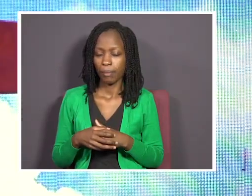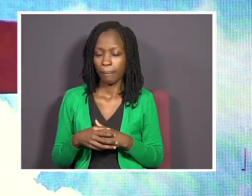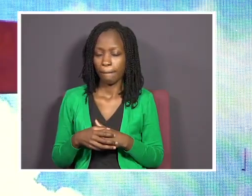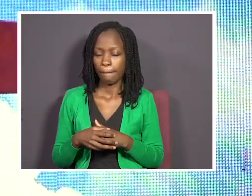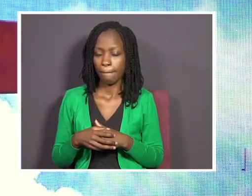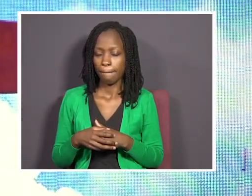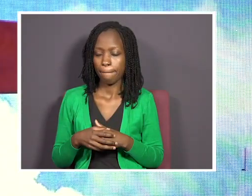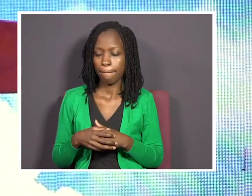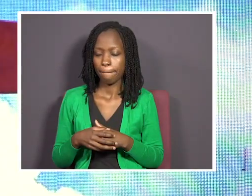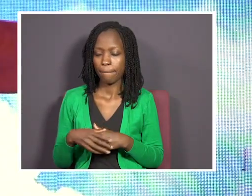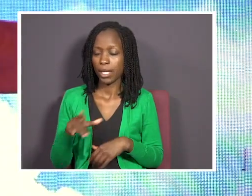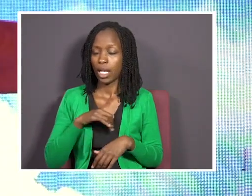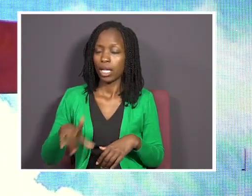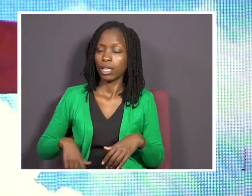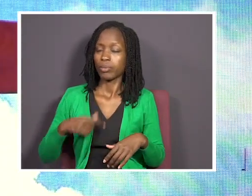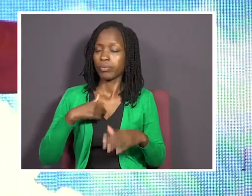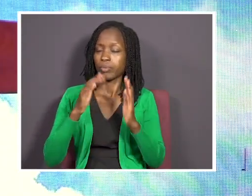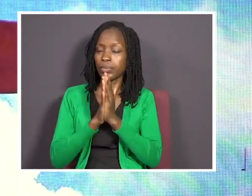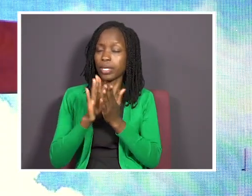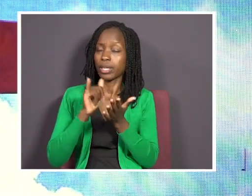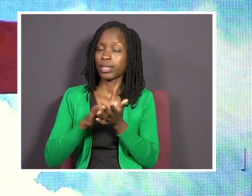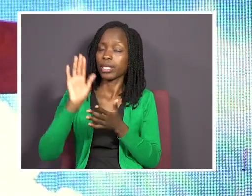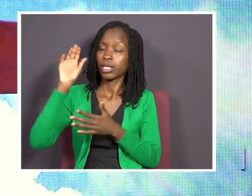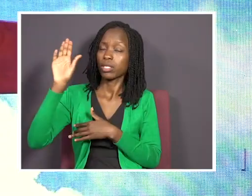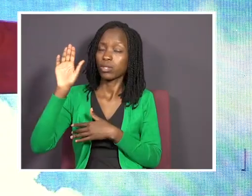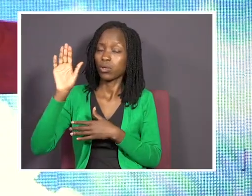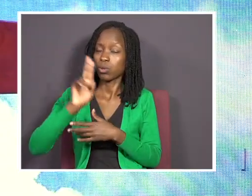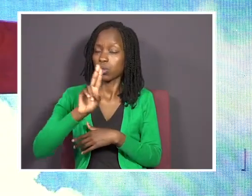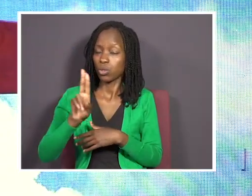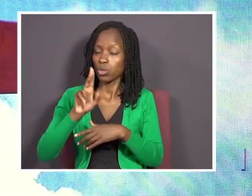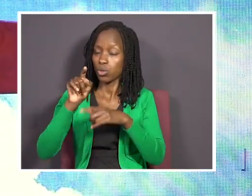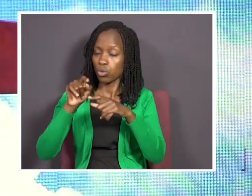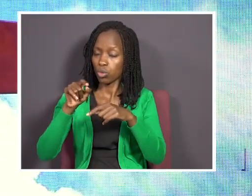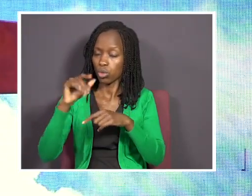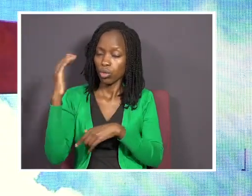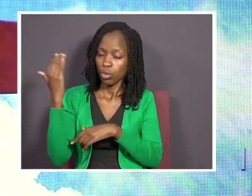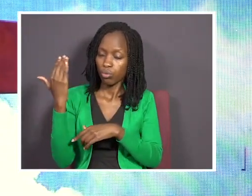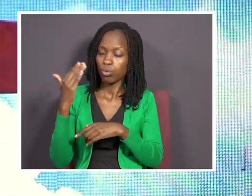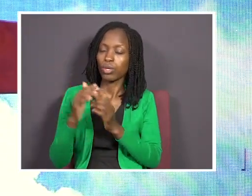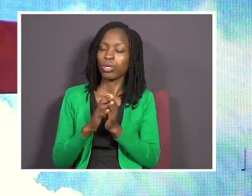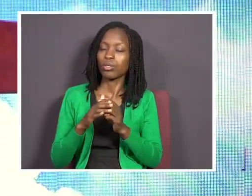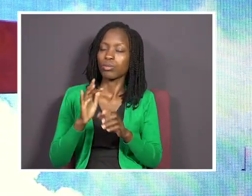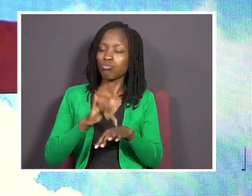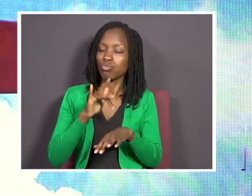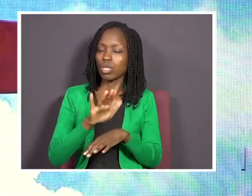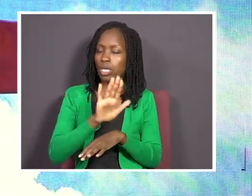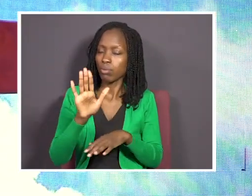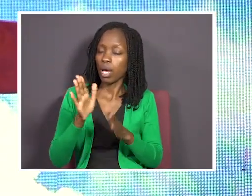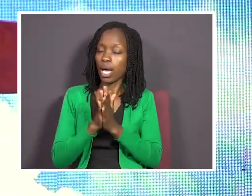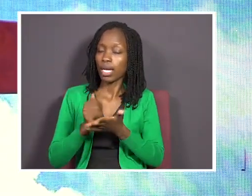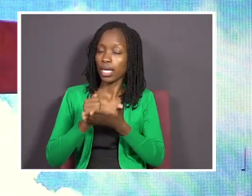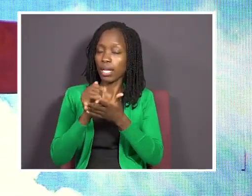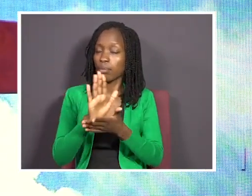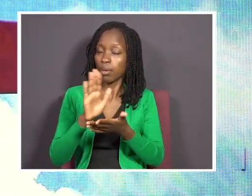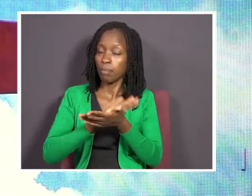whatever means they will get to hear this. I pray that you are going to use this word to minister to them and to